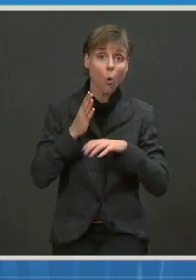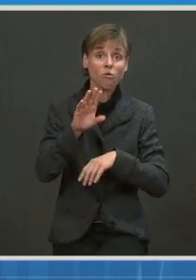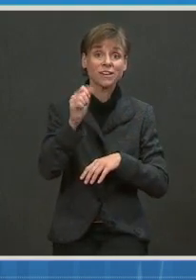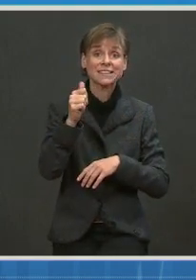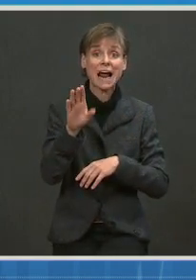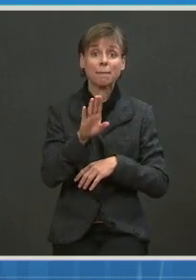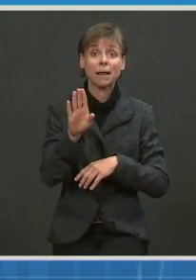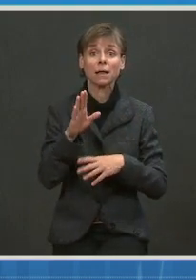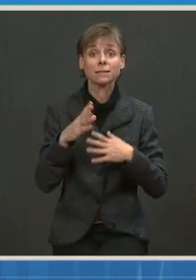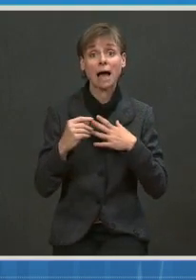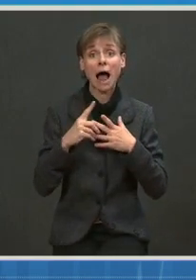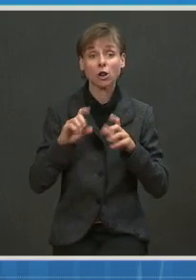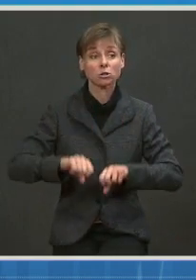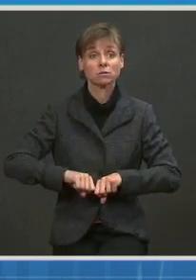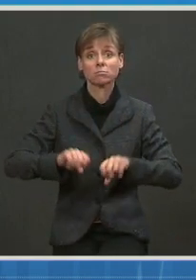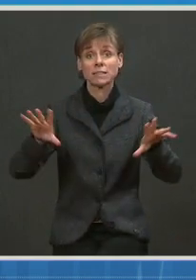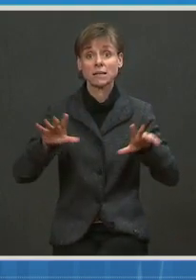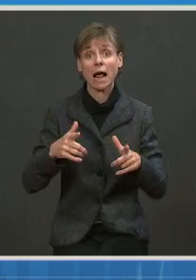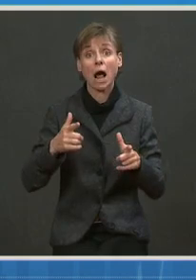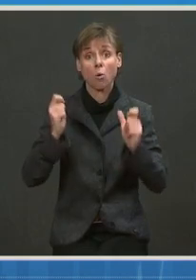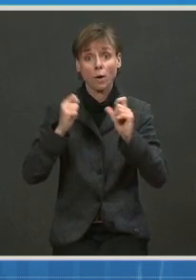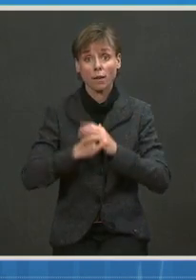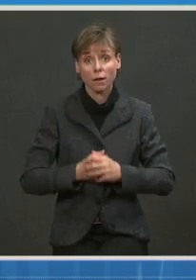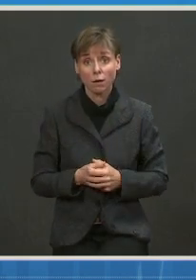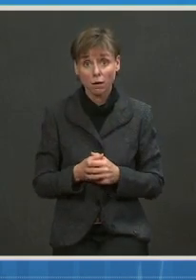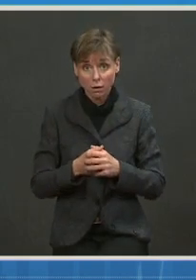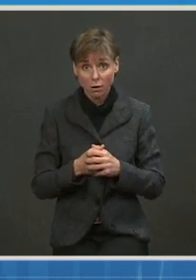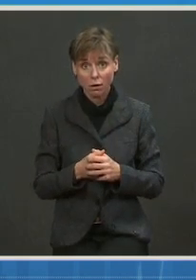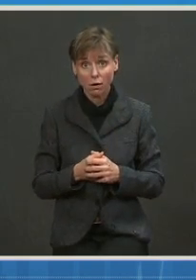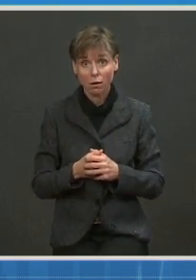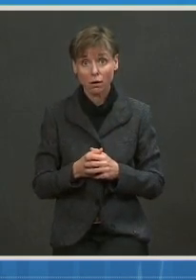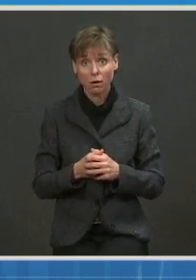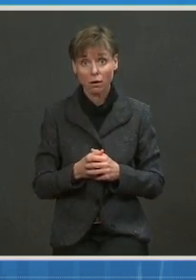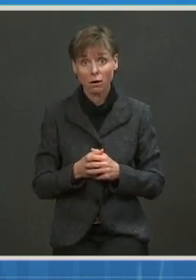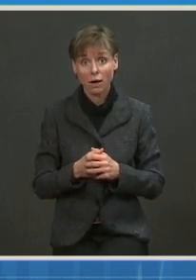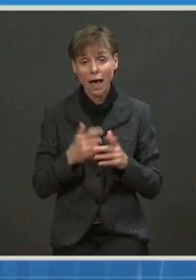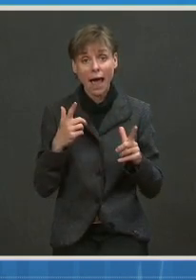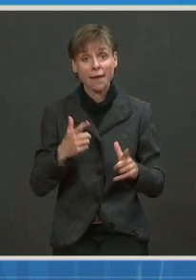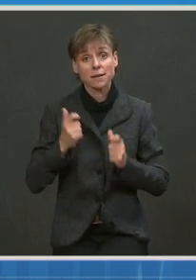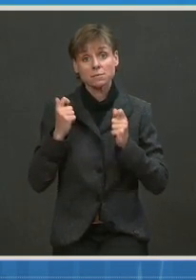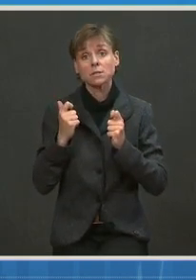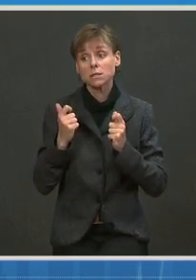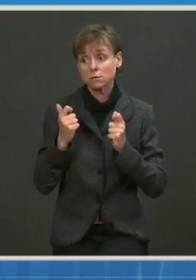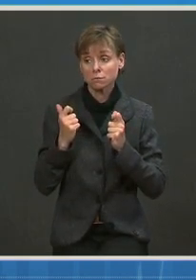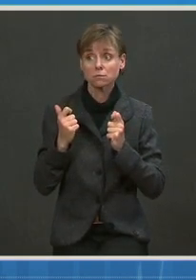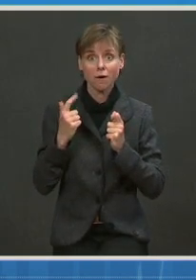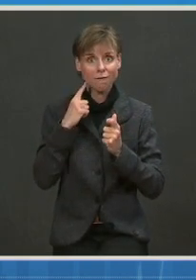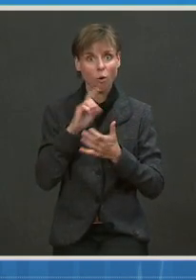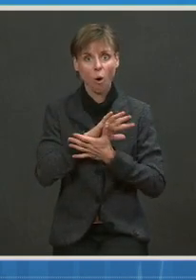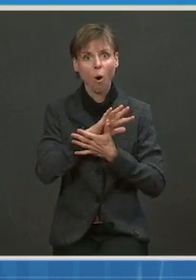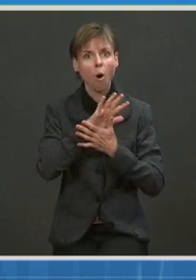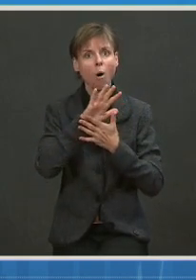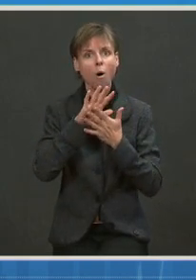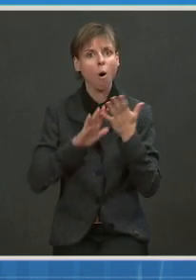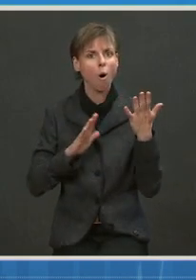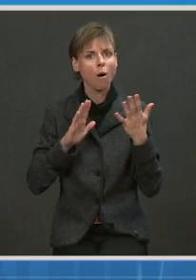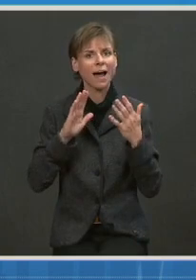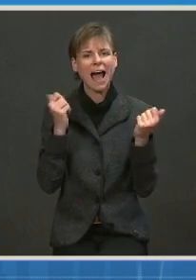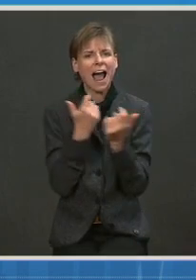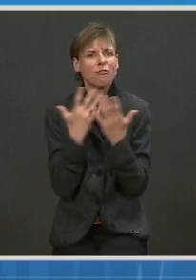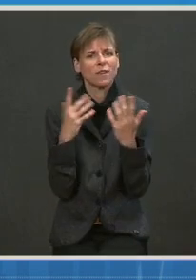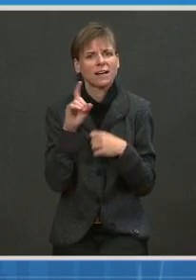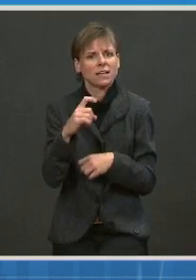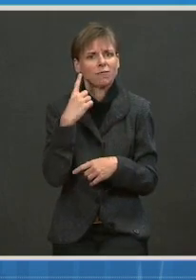out the door quickly. And the speed of action on all of the areas needed to support